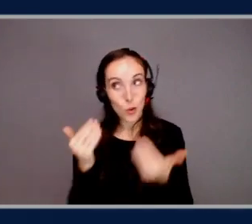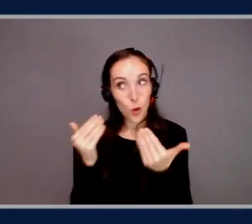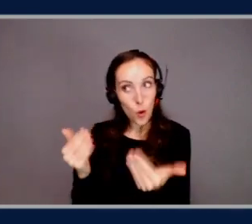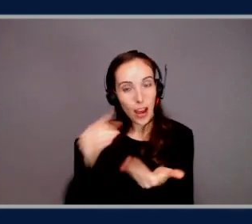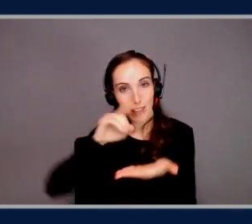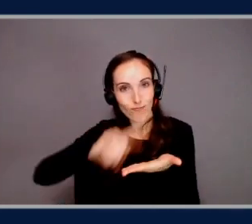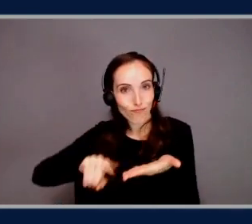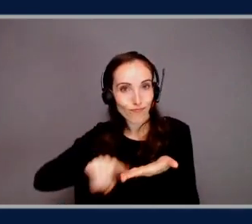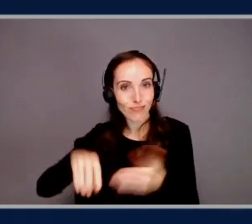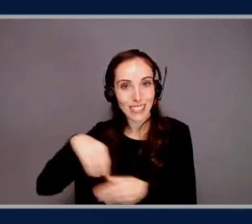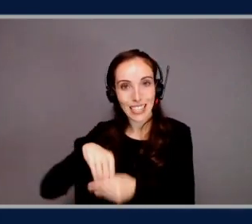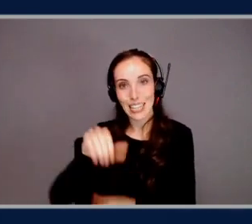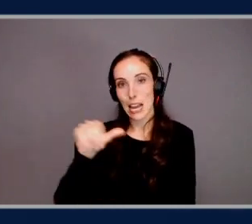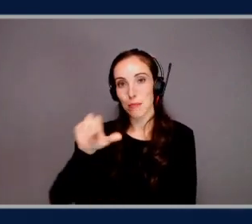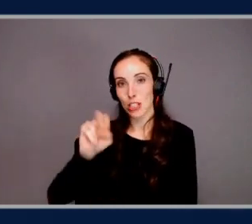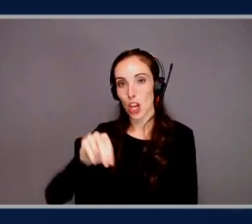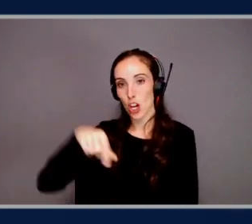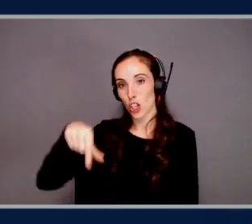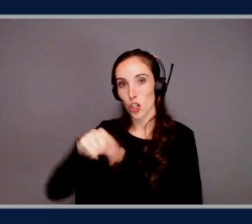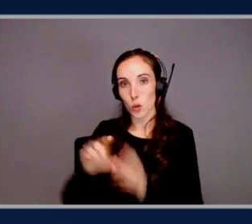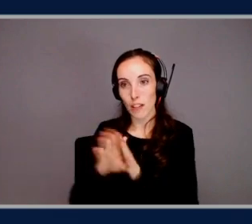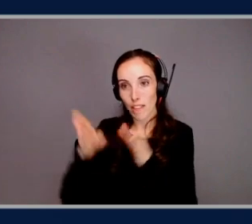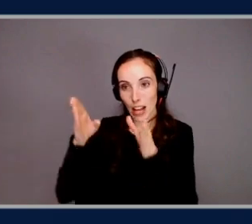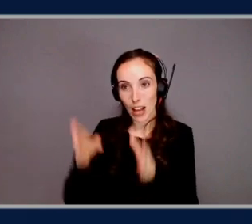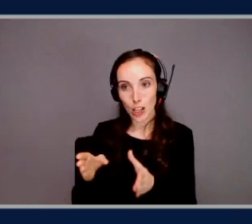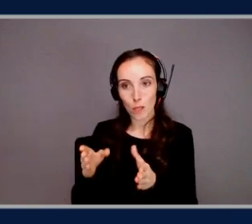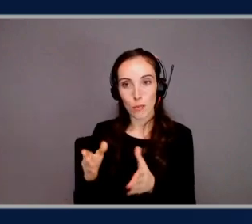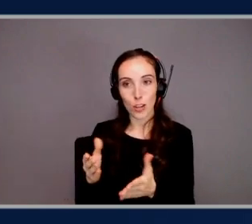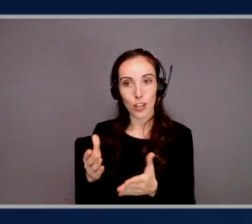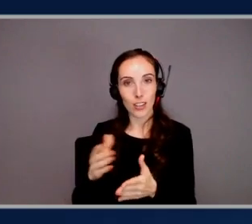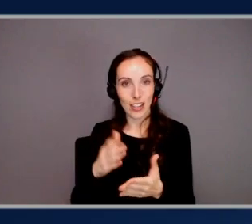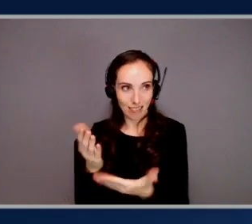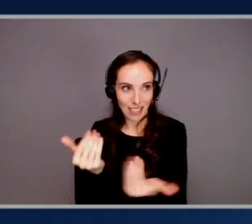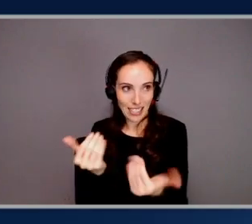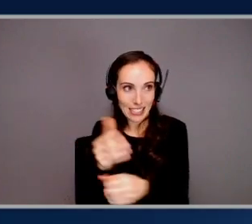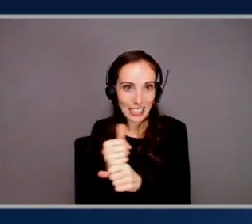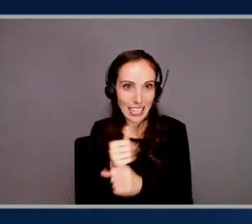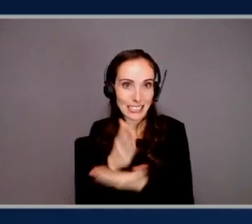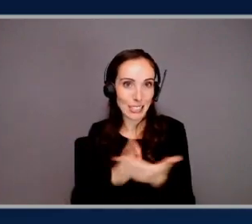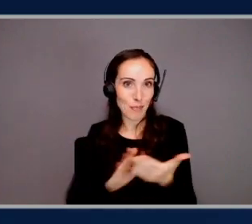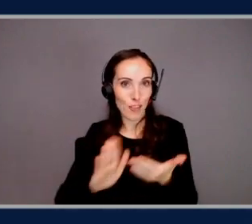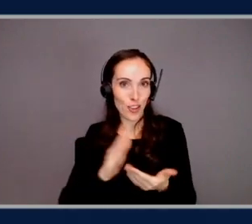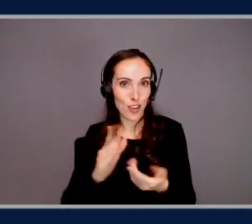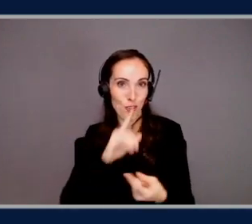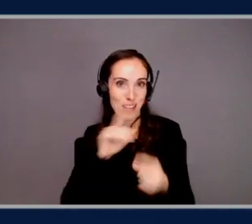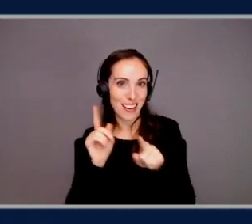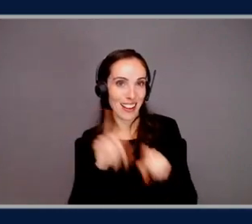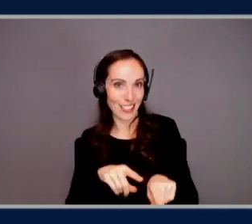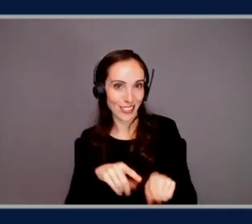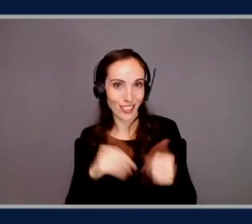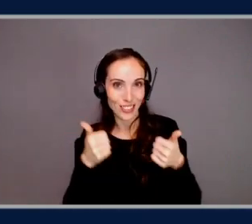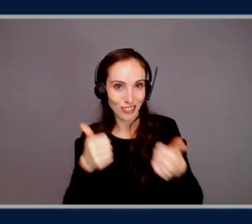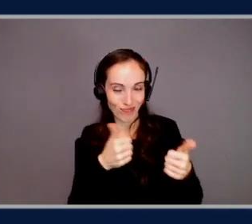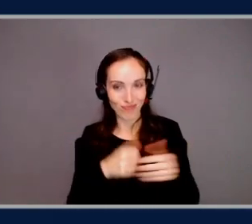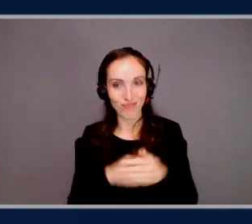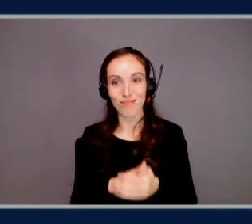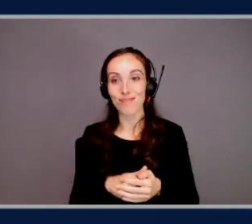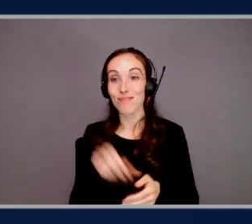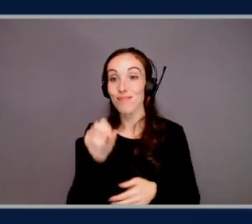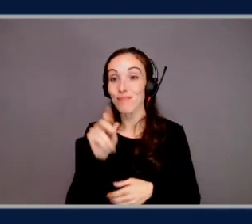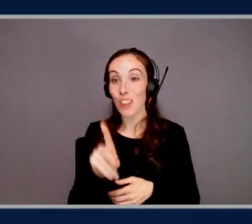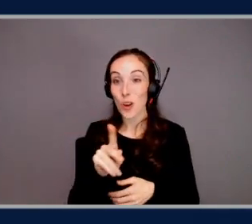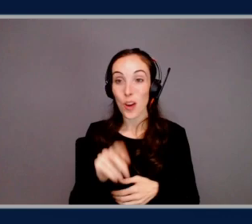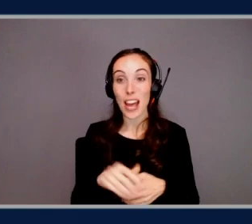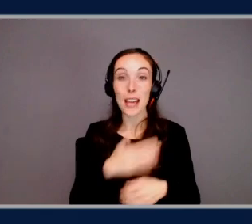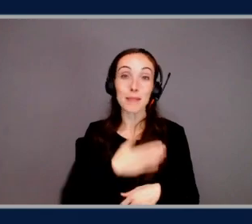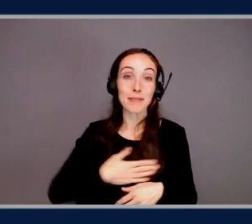Developer. Go do the free tier and get some of those answers to the questions, but if not, reach out to us. All right. Well, hey, if you haven't already,